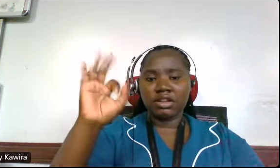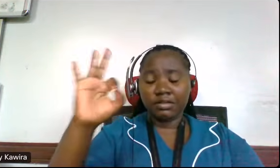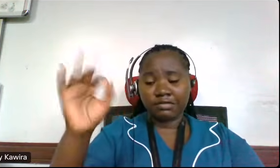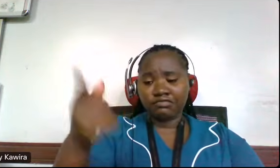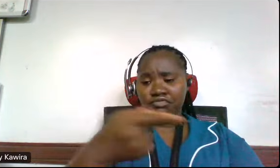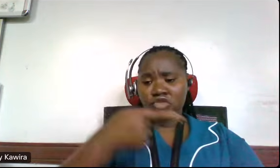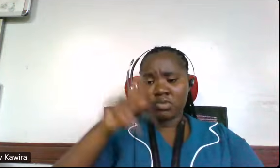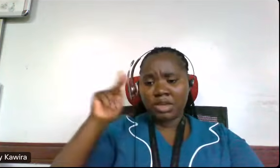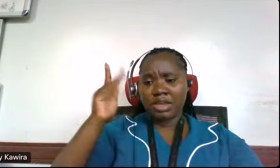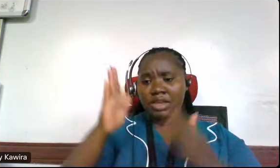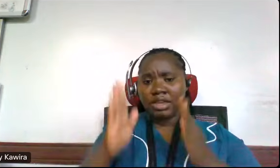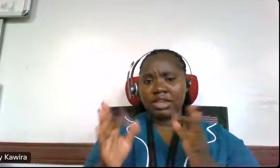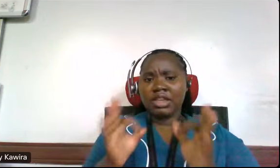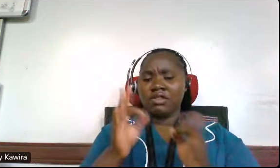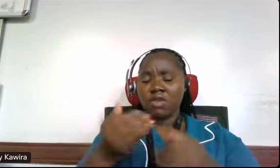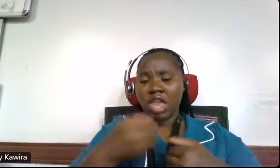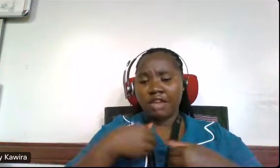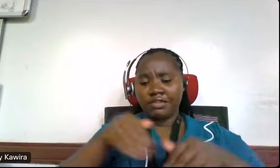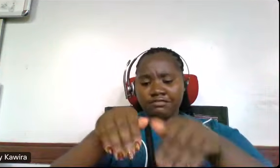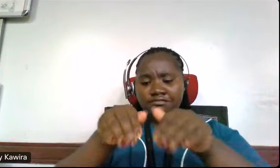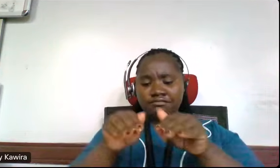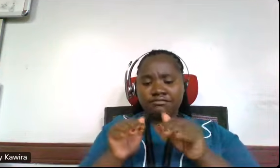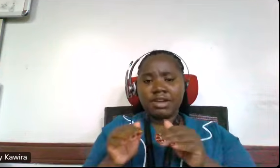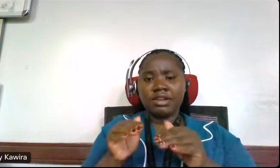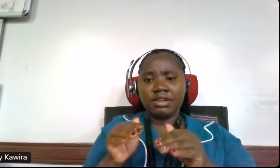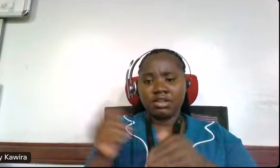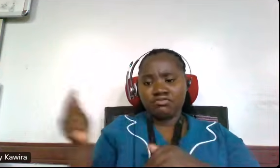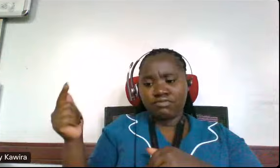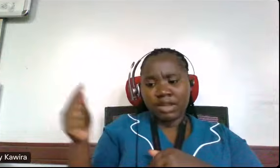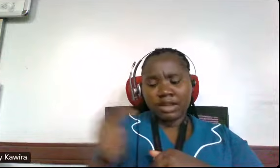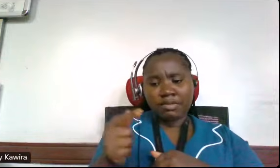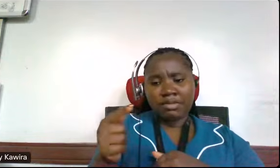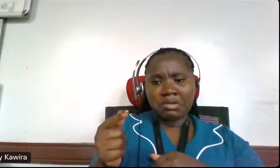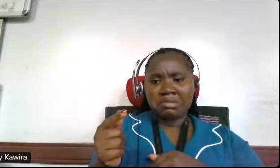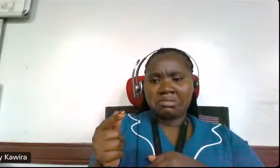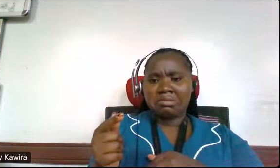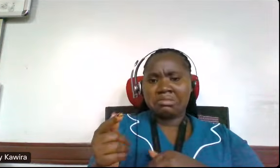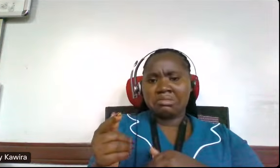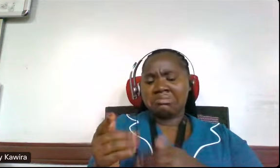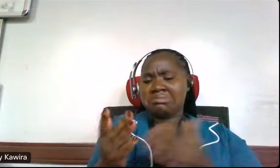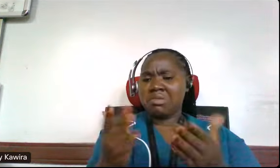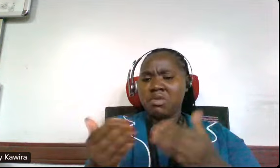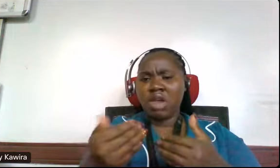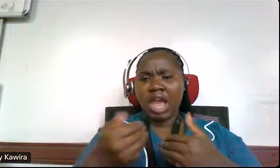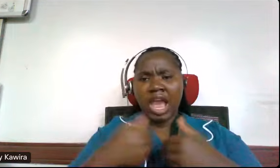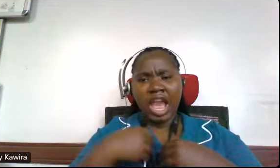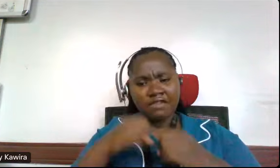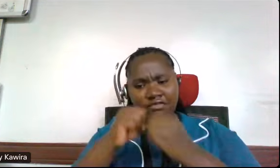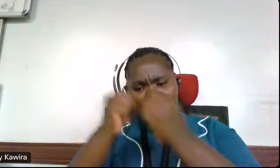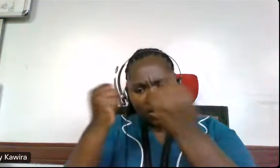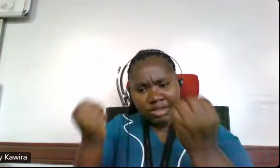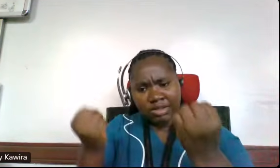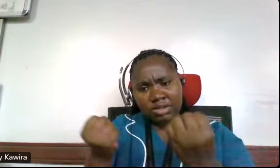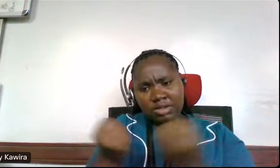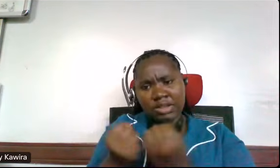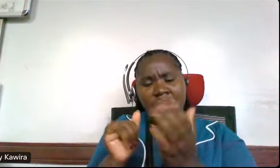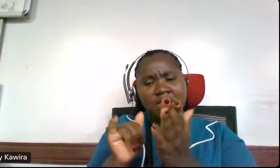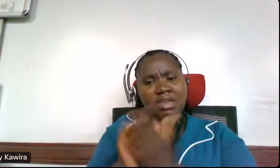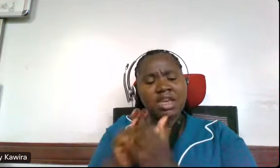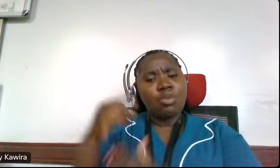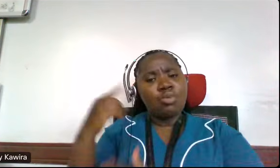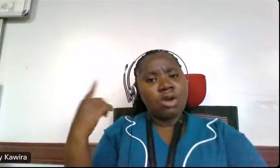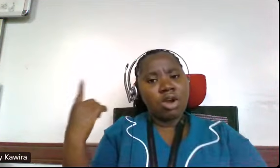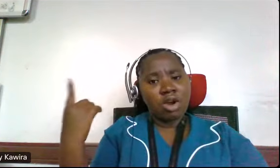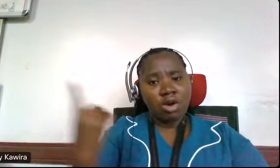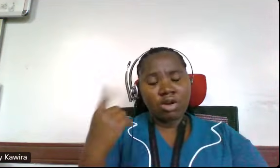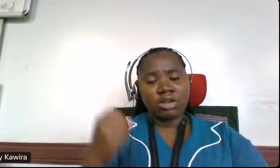like funeral comes, assuming you have a society that is solely for